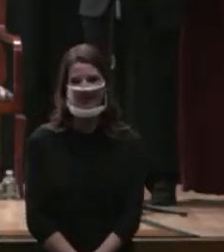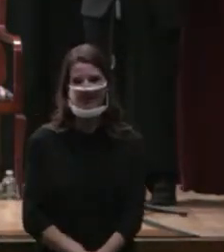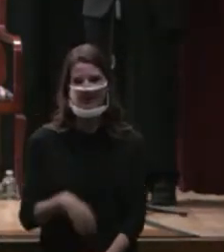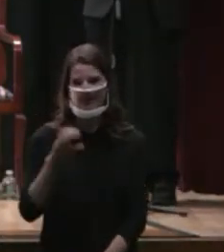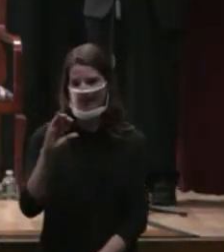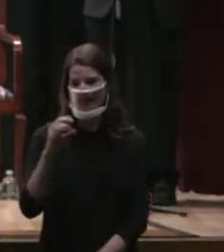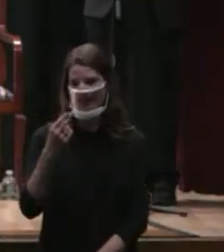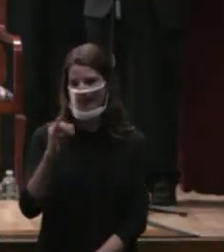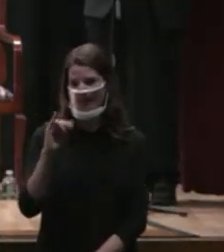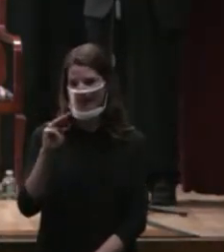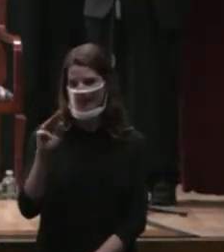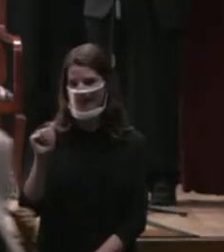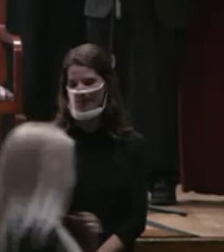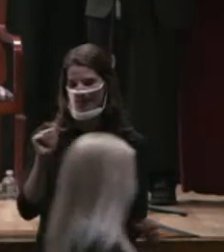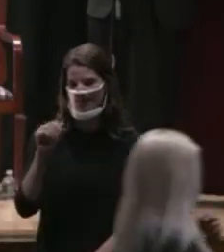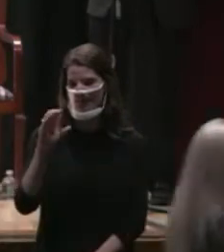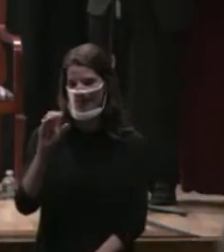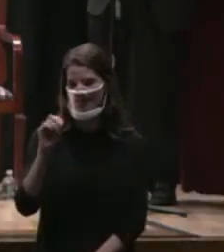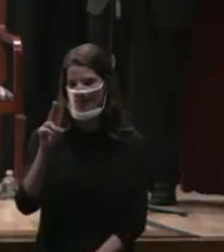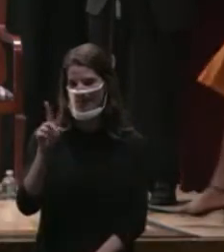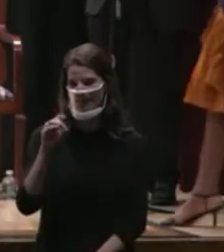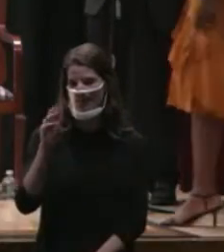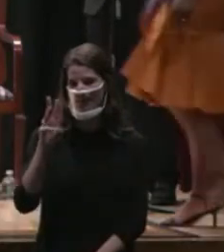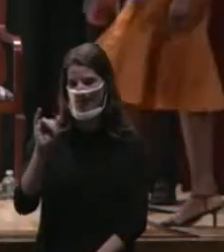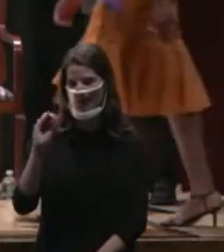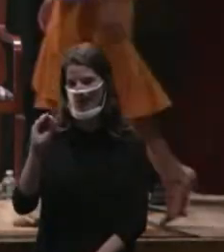Chindma Uzoago.